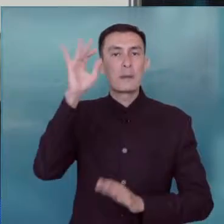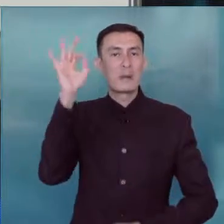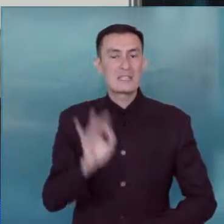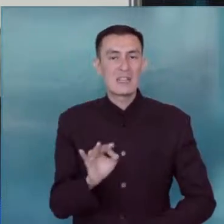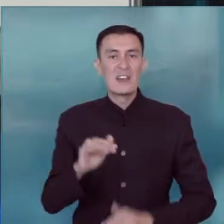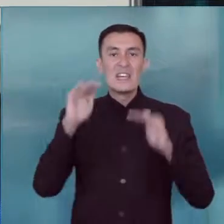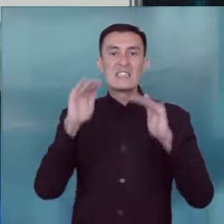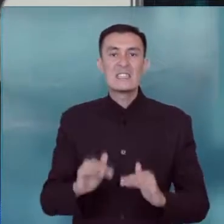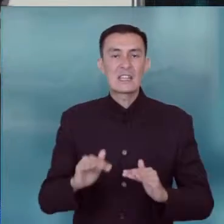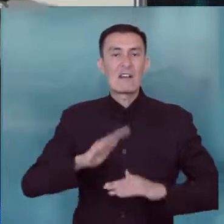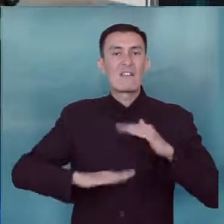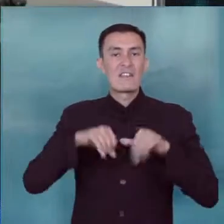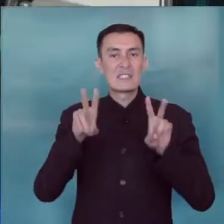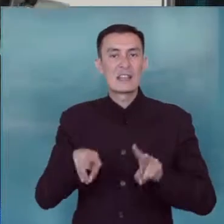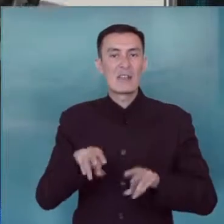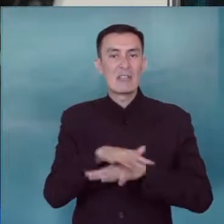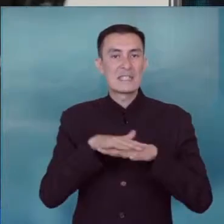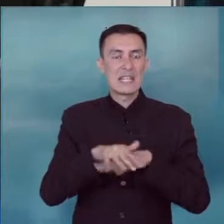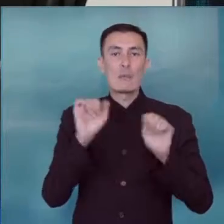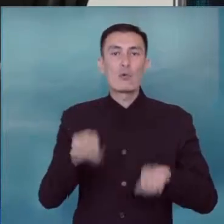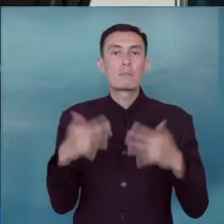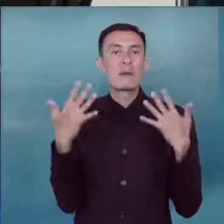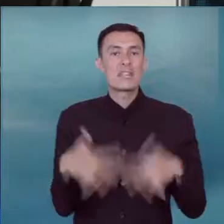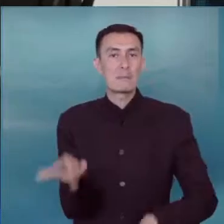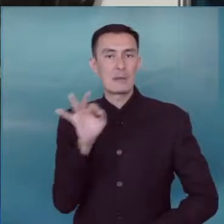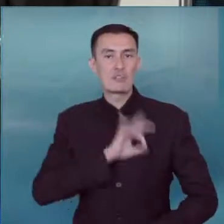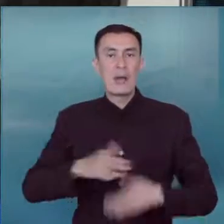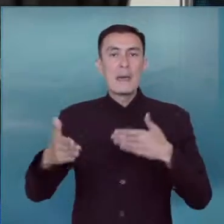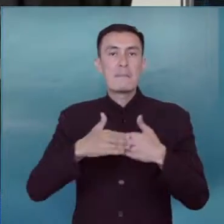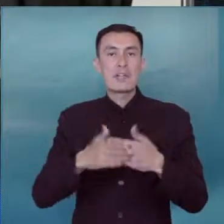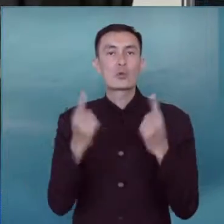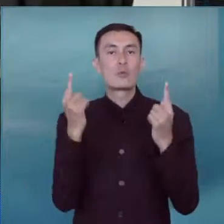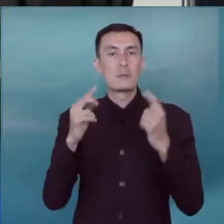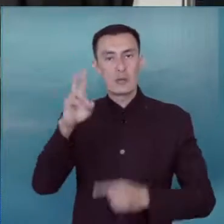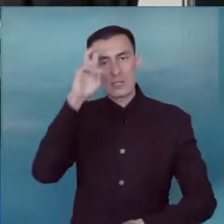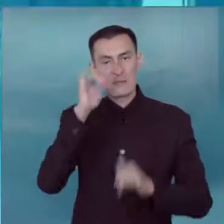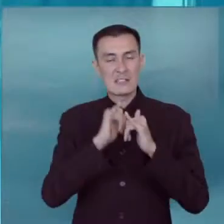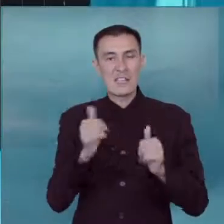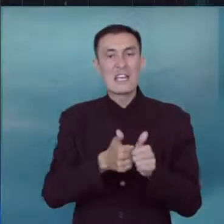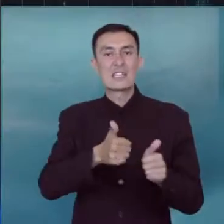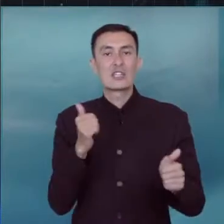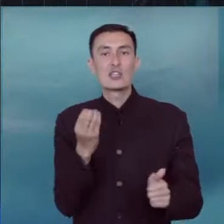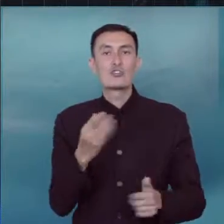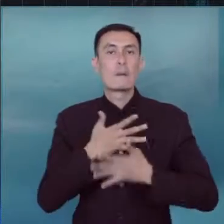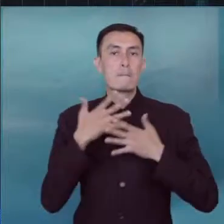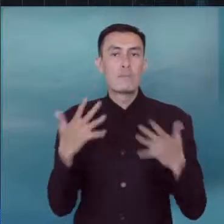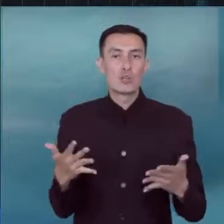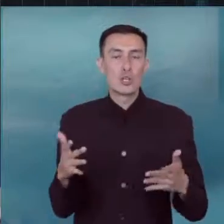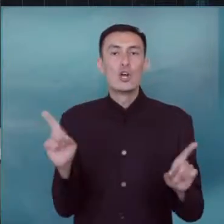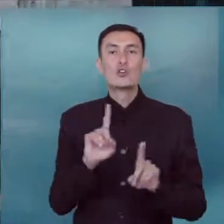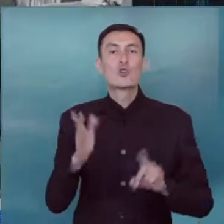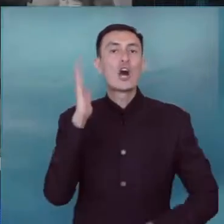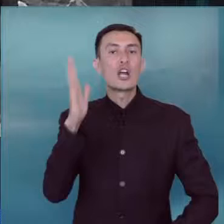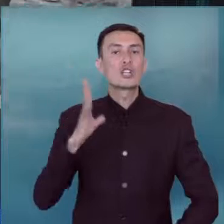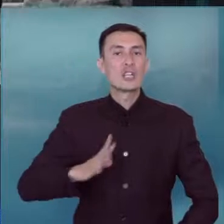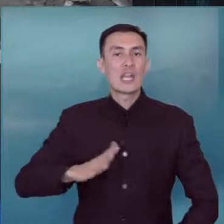risks. Countries not possessing advanced technologies, having a high percentage of low-skilled population, may lose out on the highly